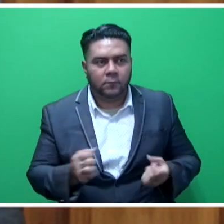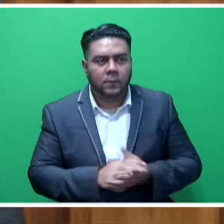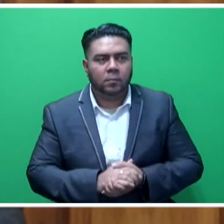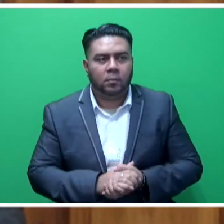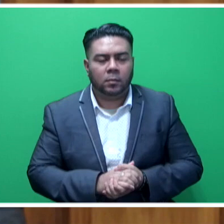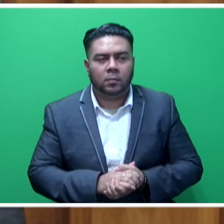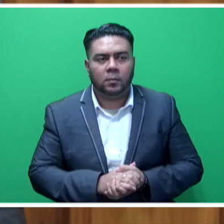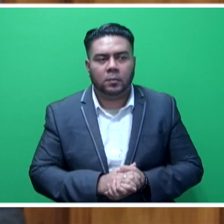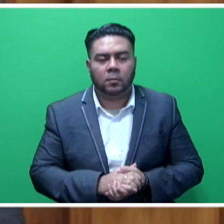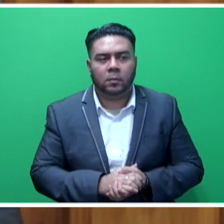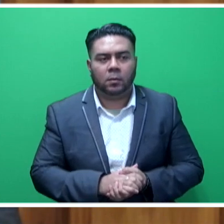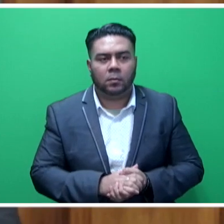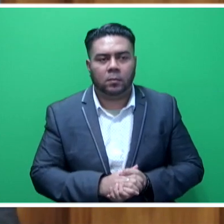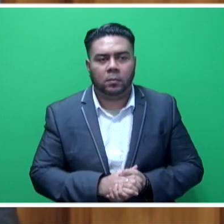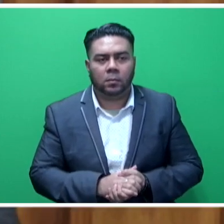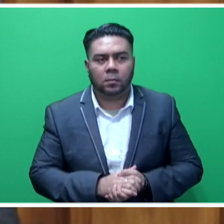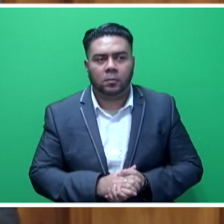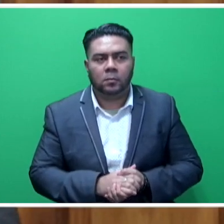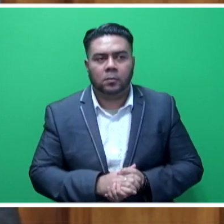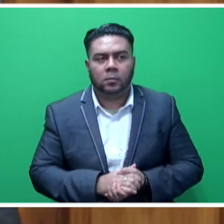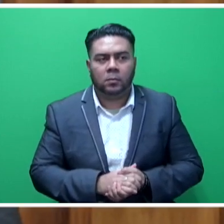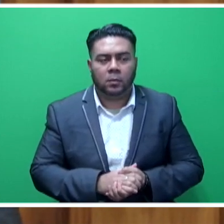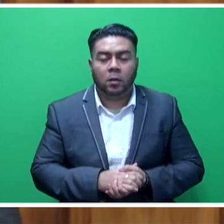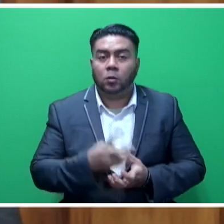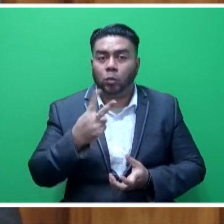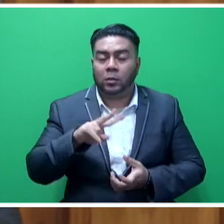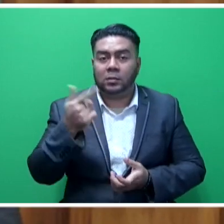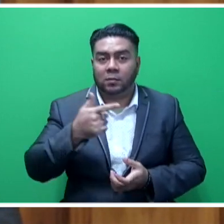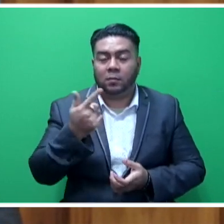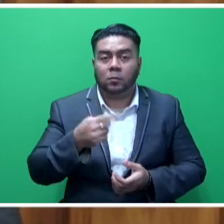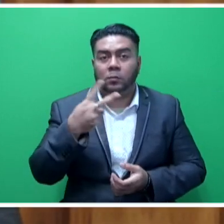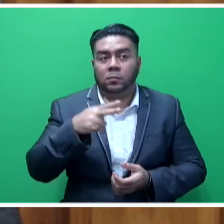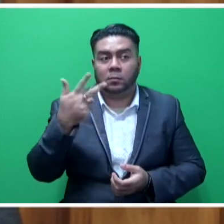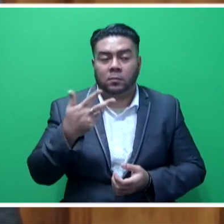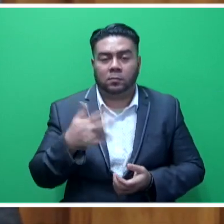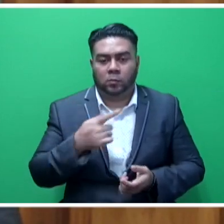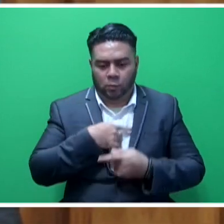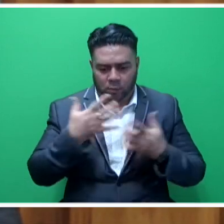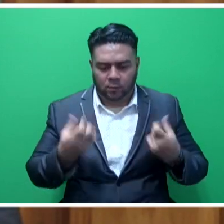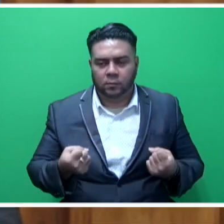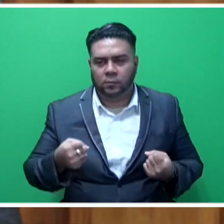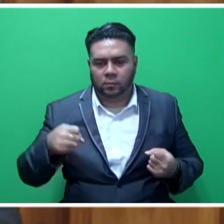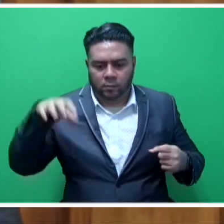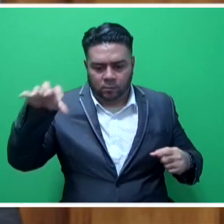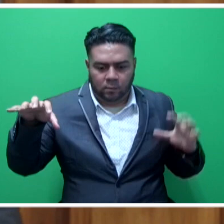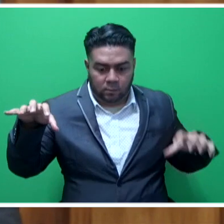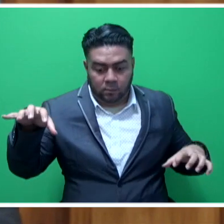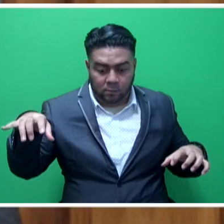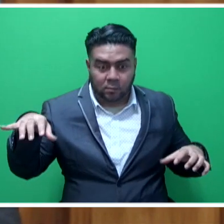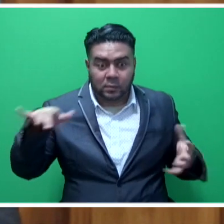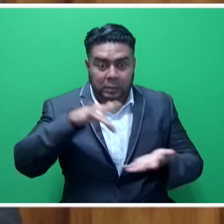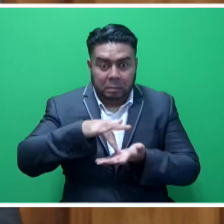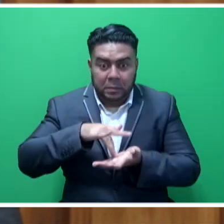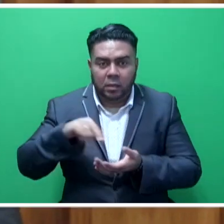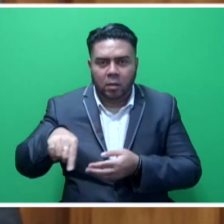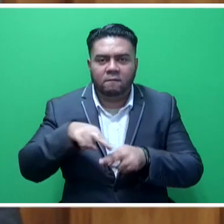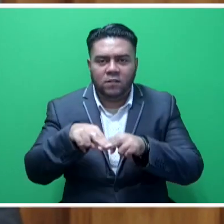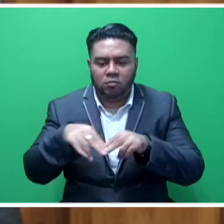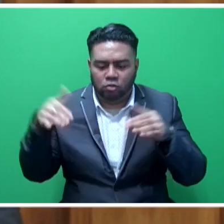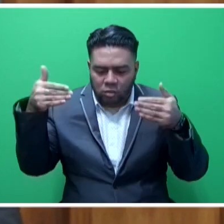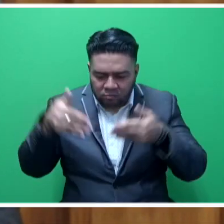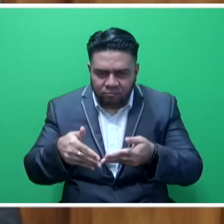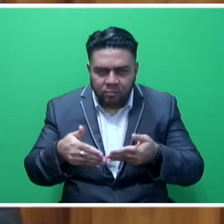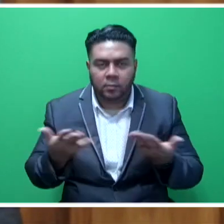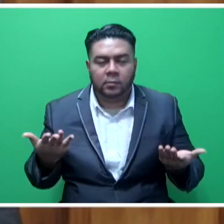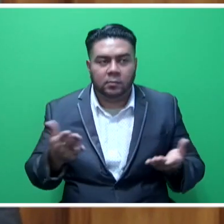taking place in Vanuatu, major event back in 2017, 2018, and we have this one here. But all of our focus and